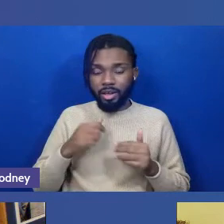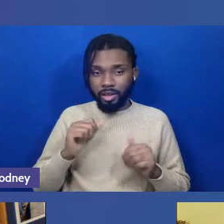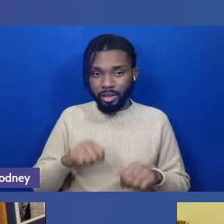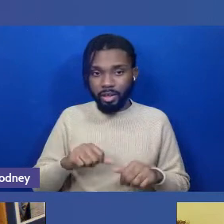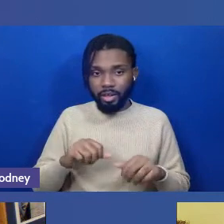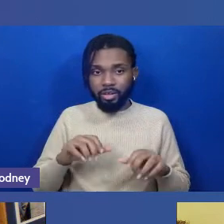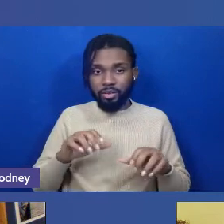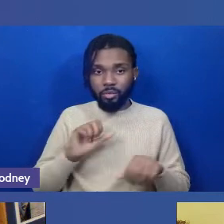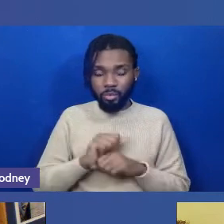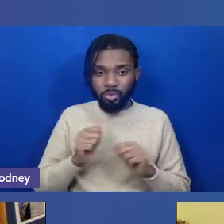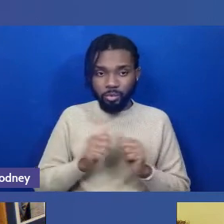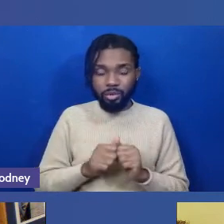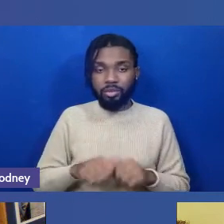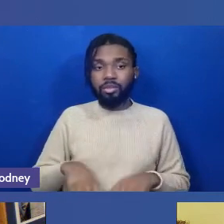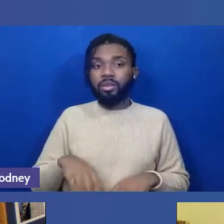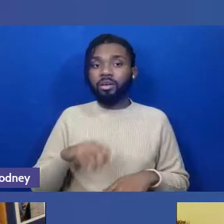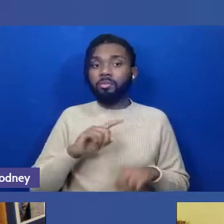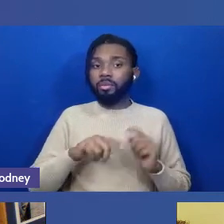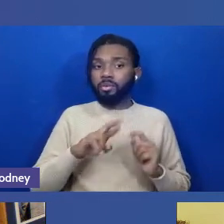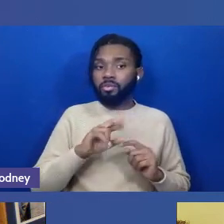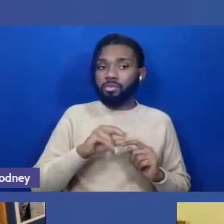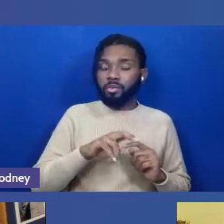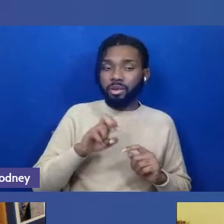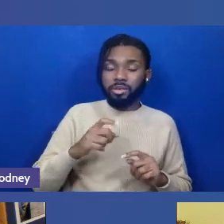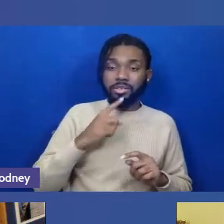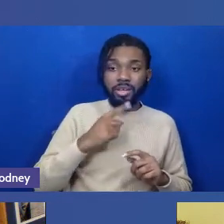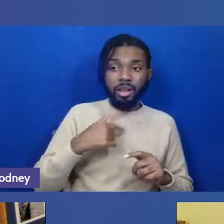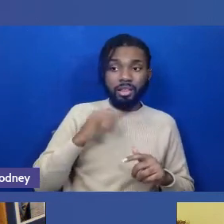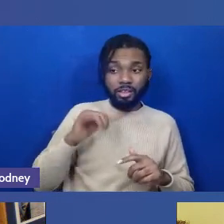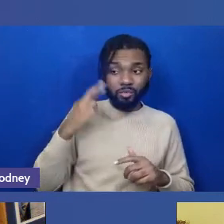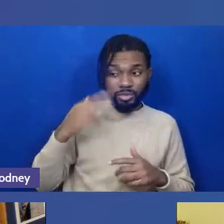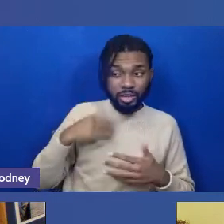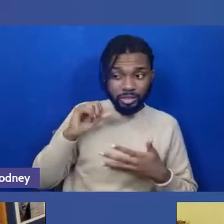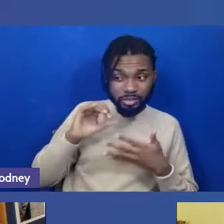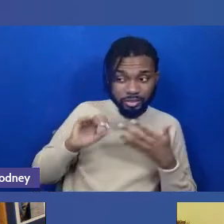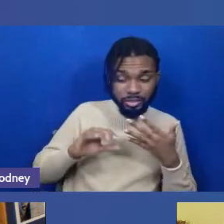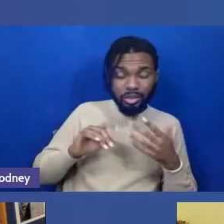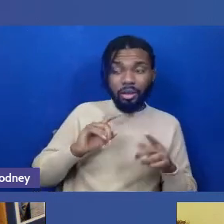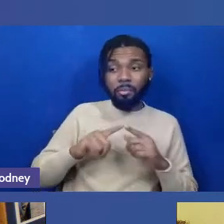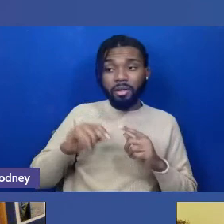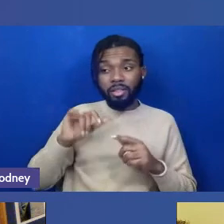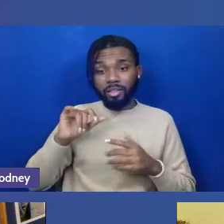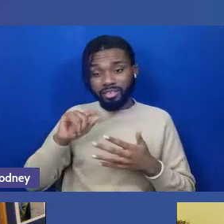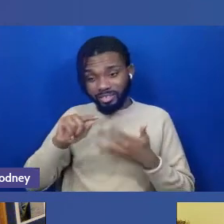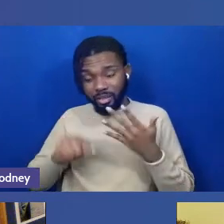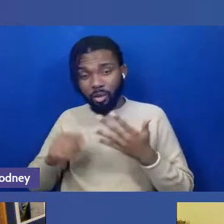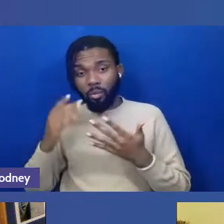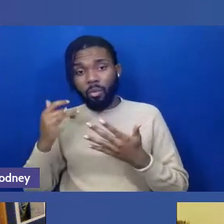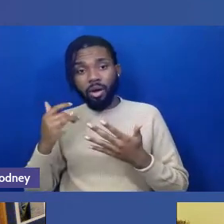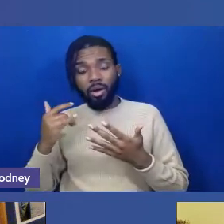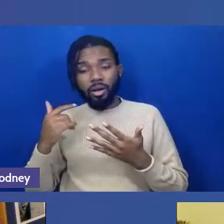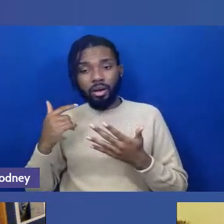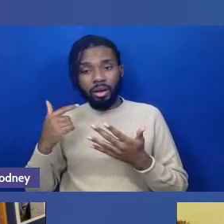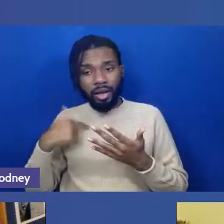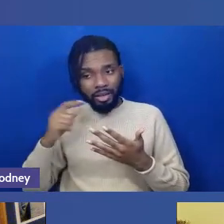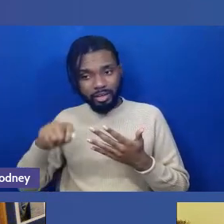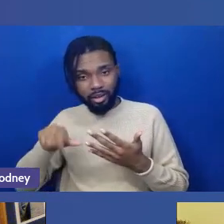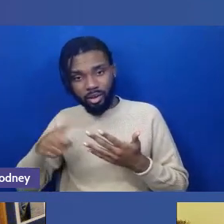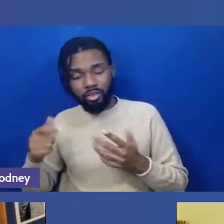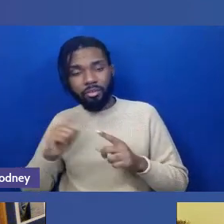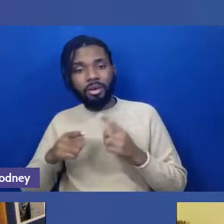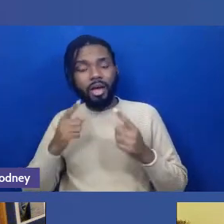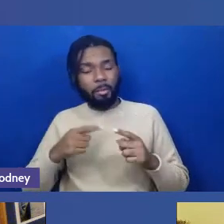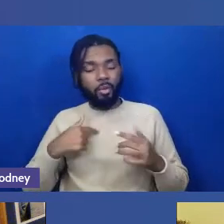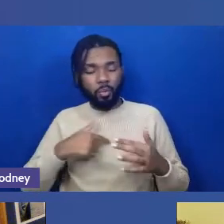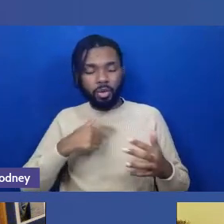number I gave you for this part, but this is why we really need these other things, and gave me the context. And then we met in the middle.